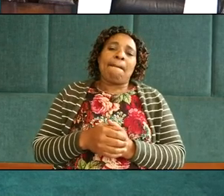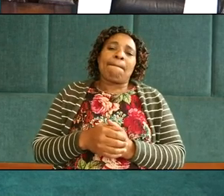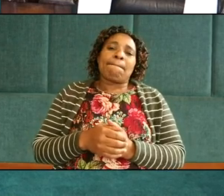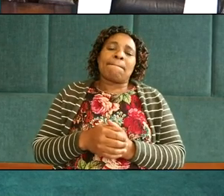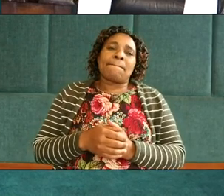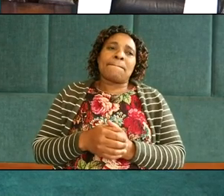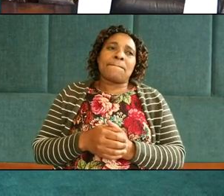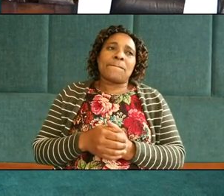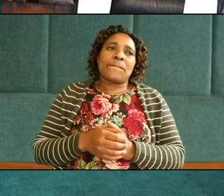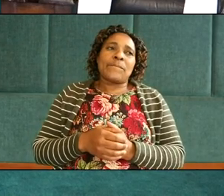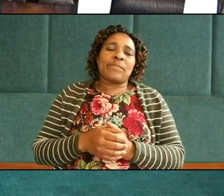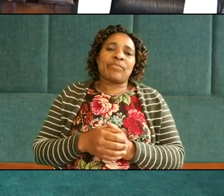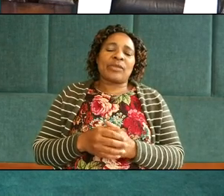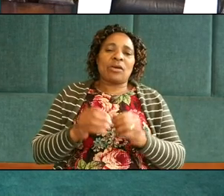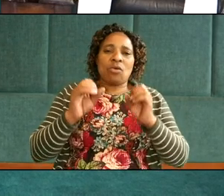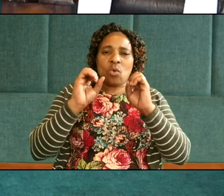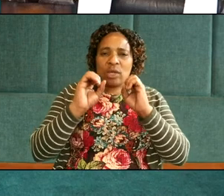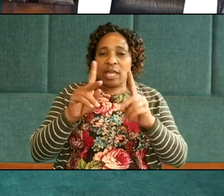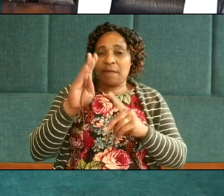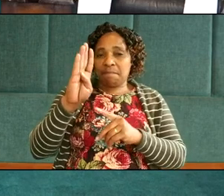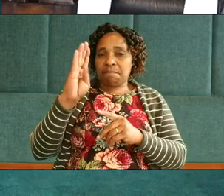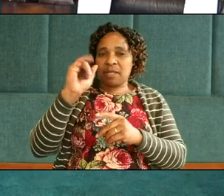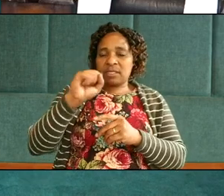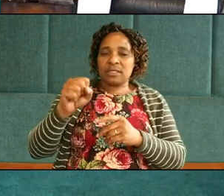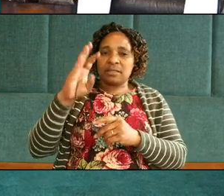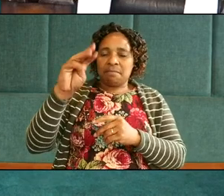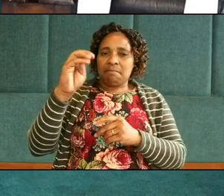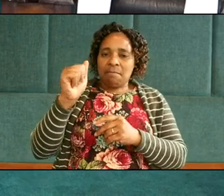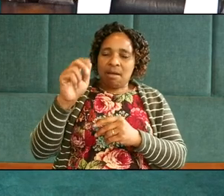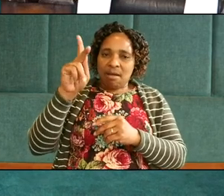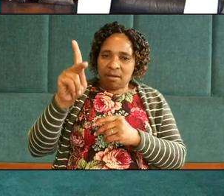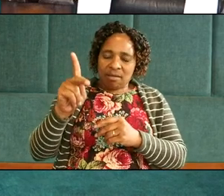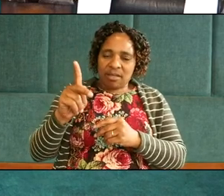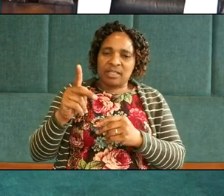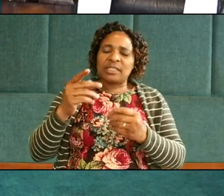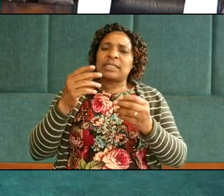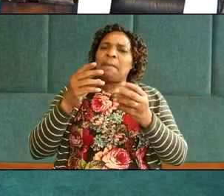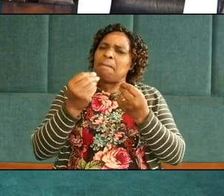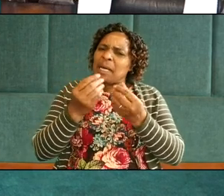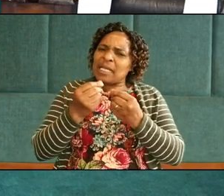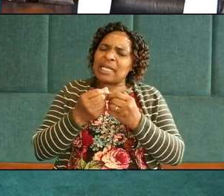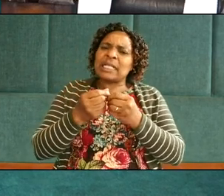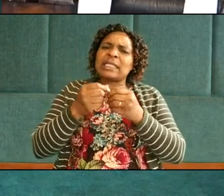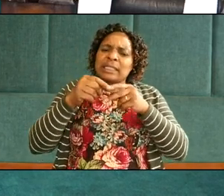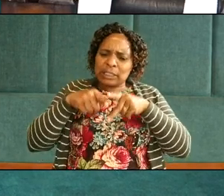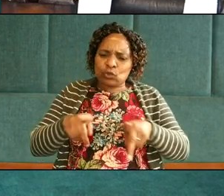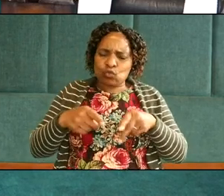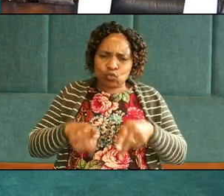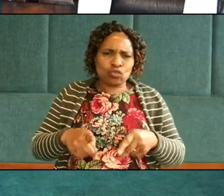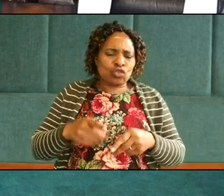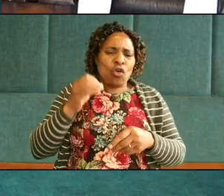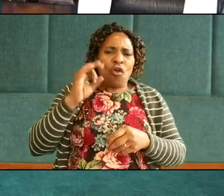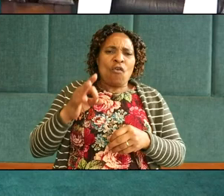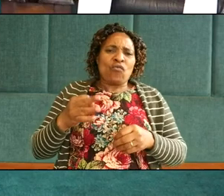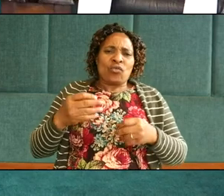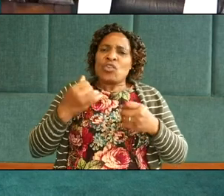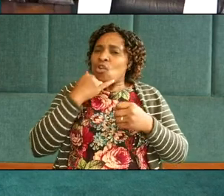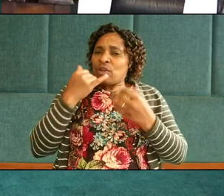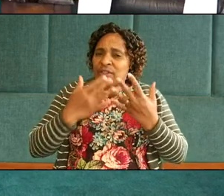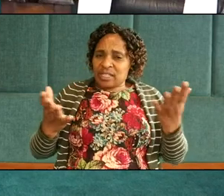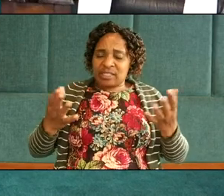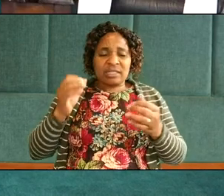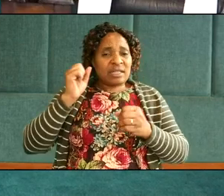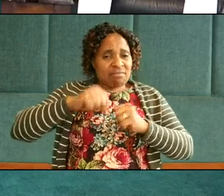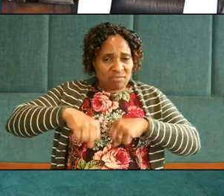yeah? Shabismak, is money the root of all evil? Money certainly contributes to